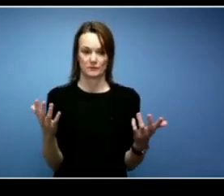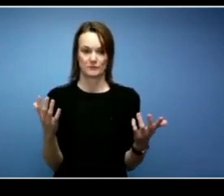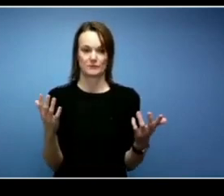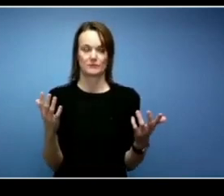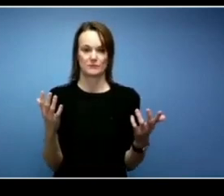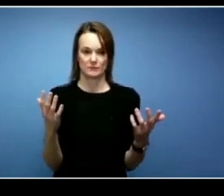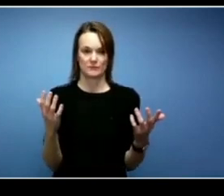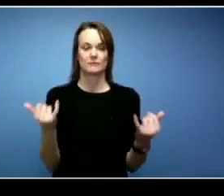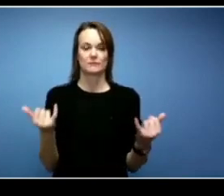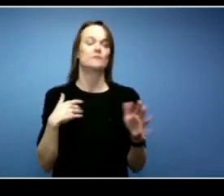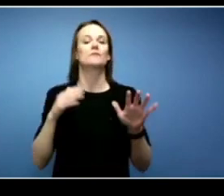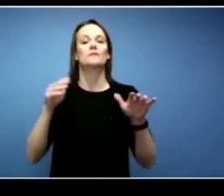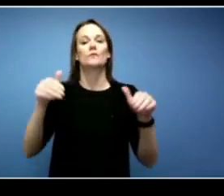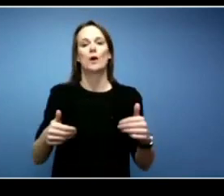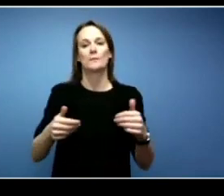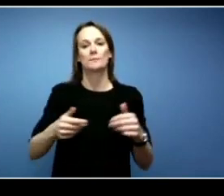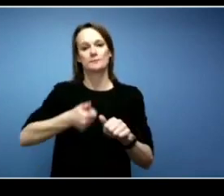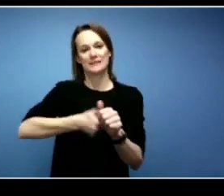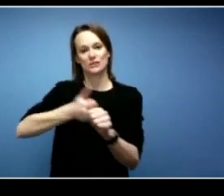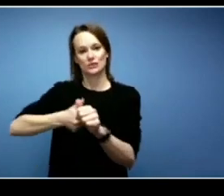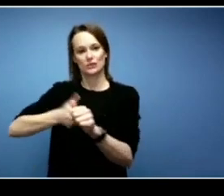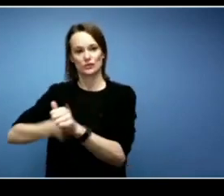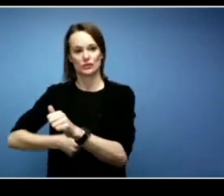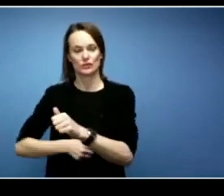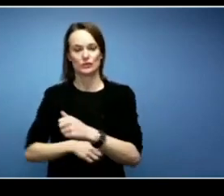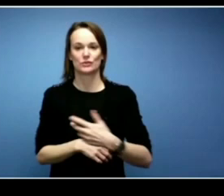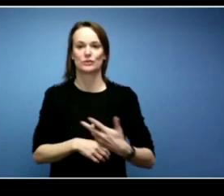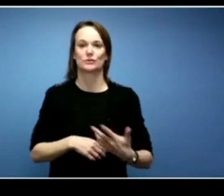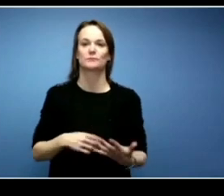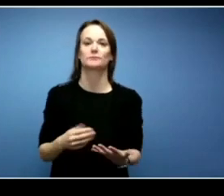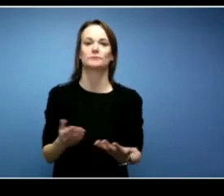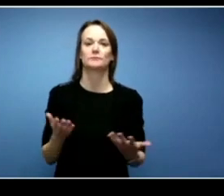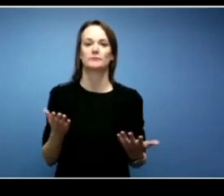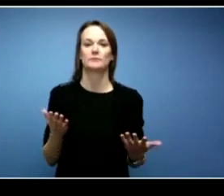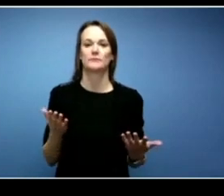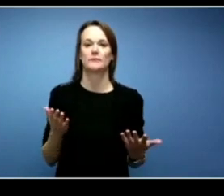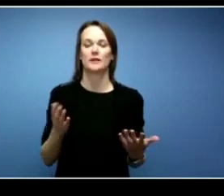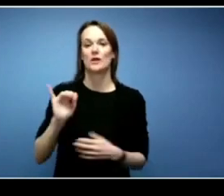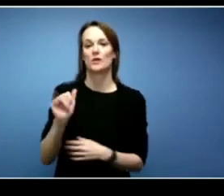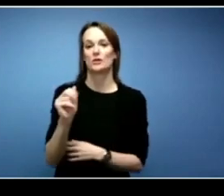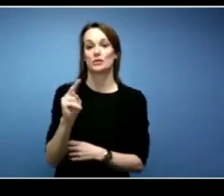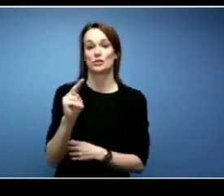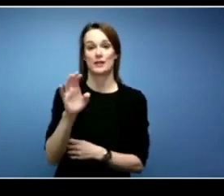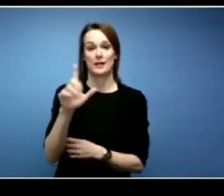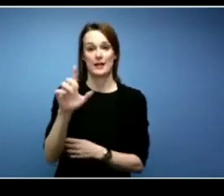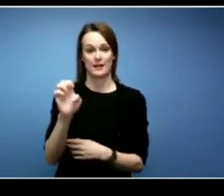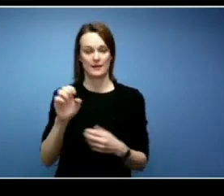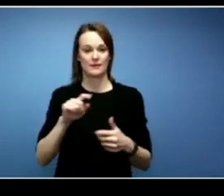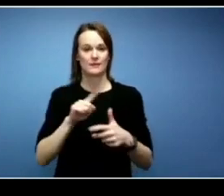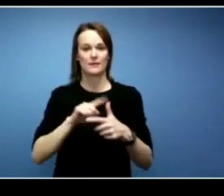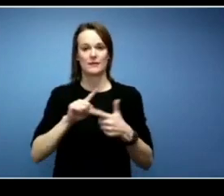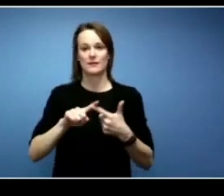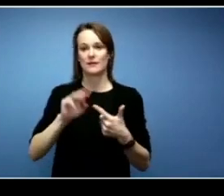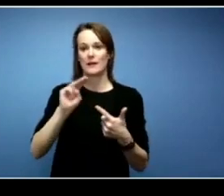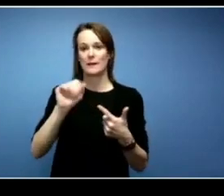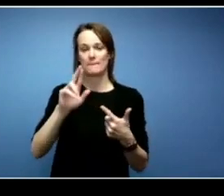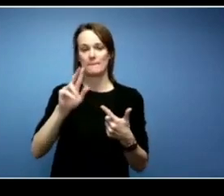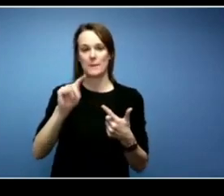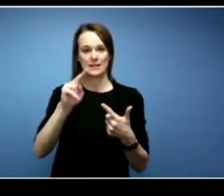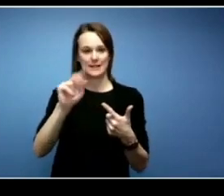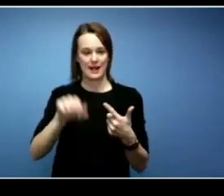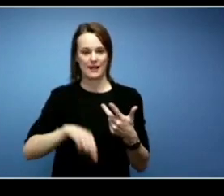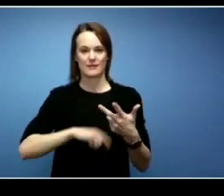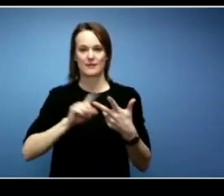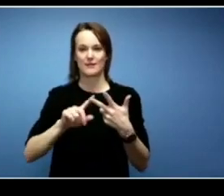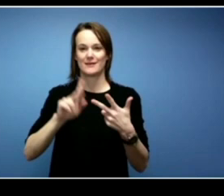welcome our guests. So now joining us on screen, we have Janelle Clyke, Martina Kelades, and Kemi